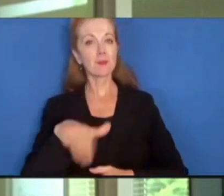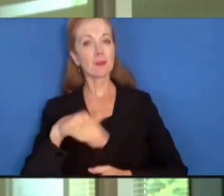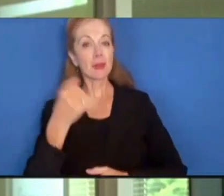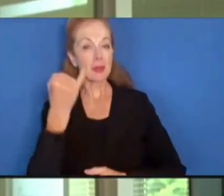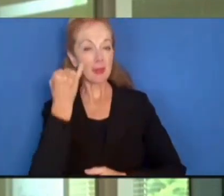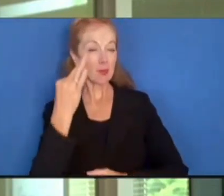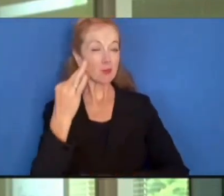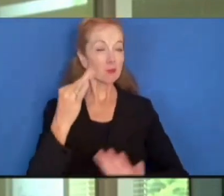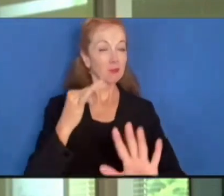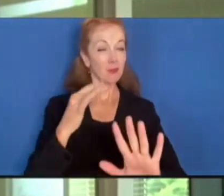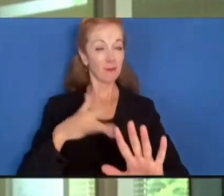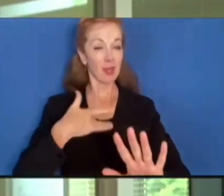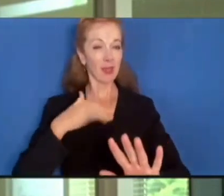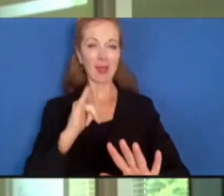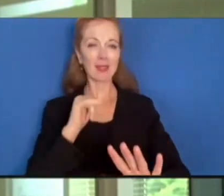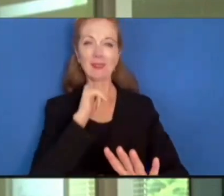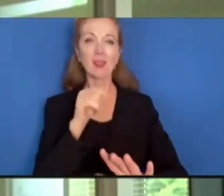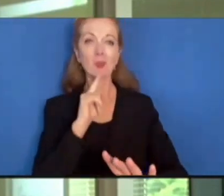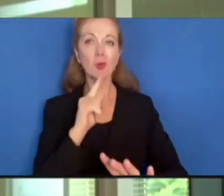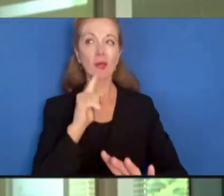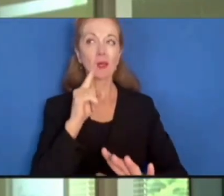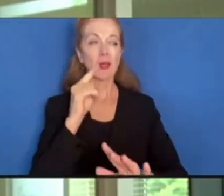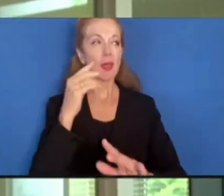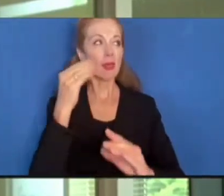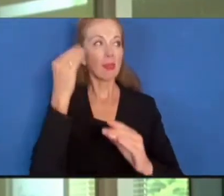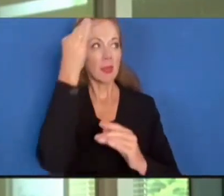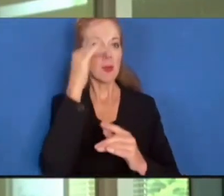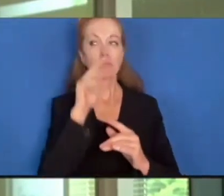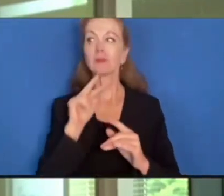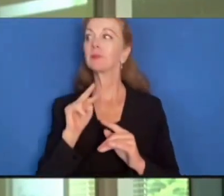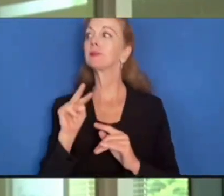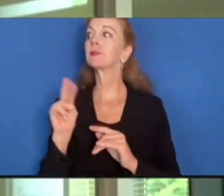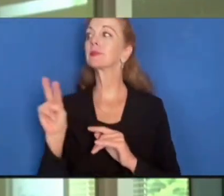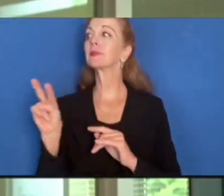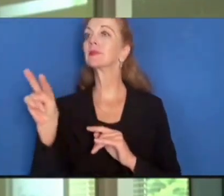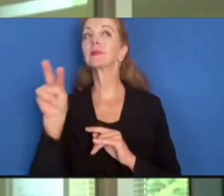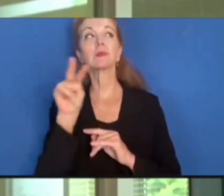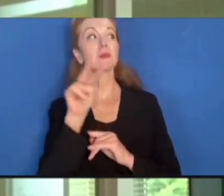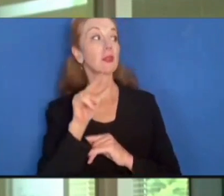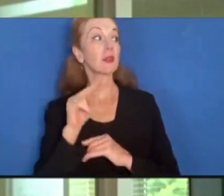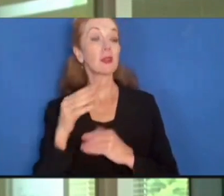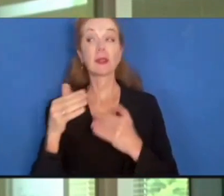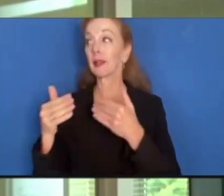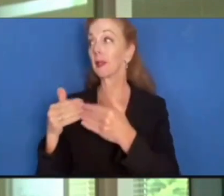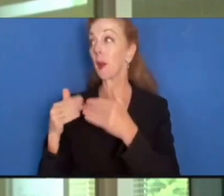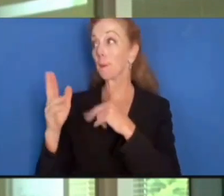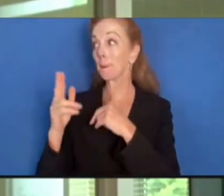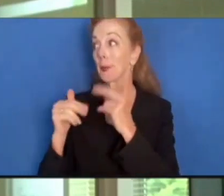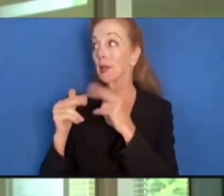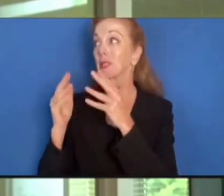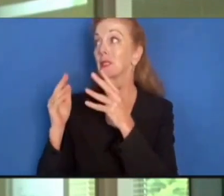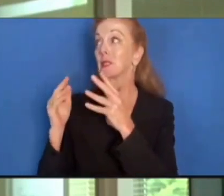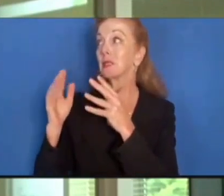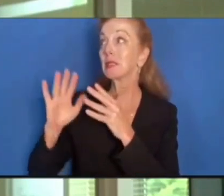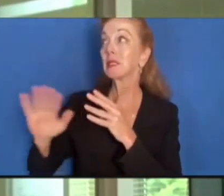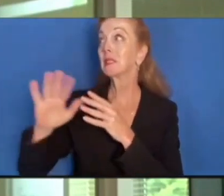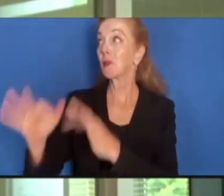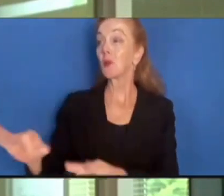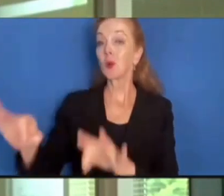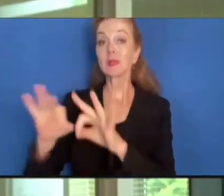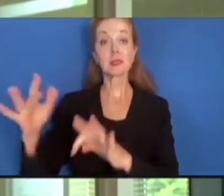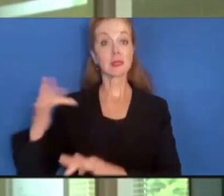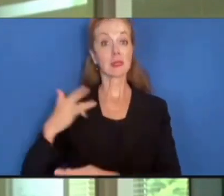need to call, consider your surroundings. Are you near something, a building or an area that is significant or a sensitive